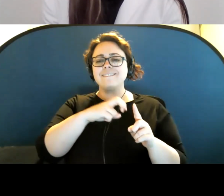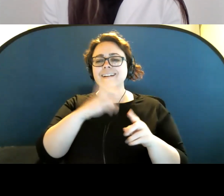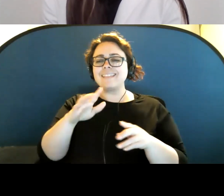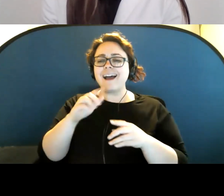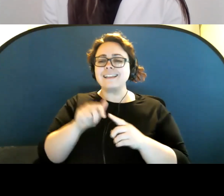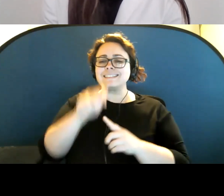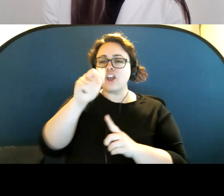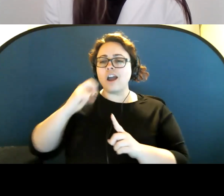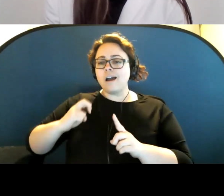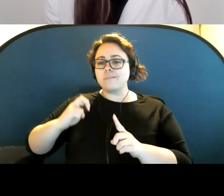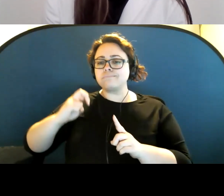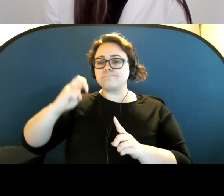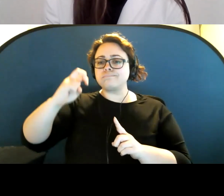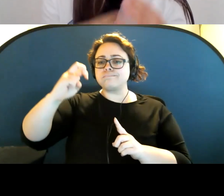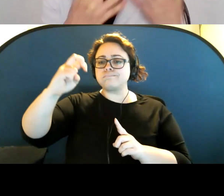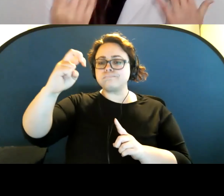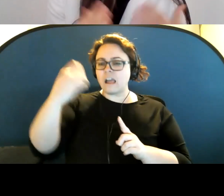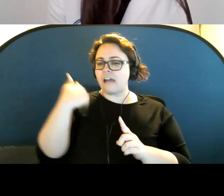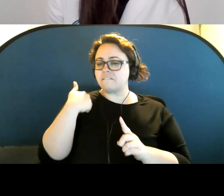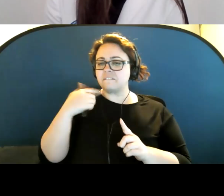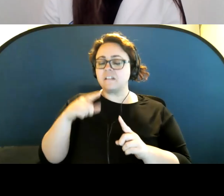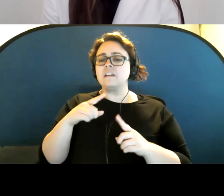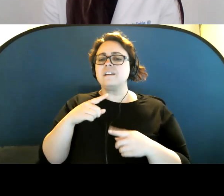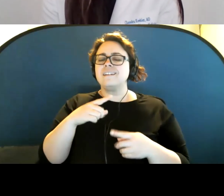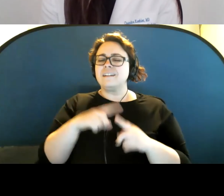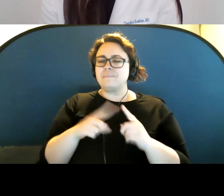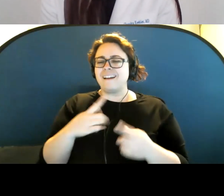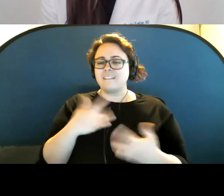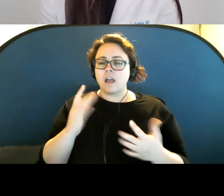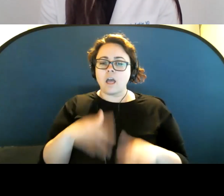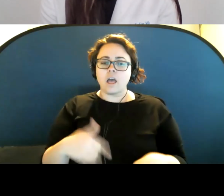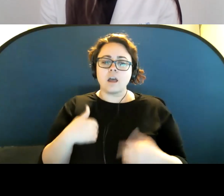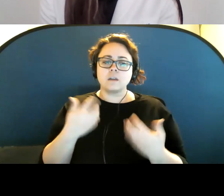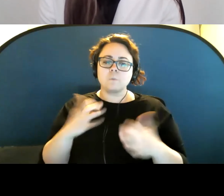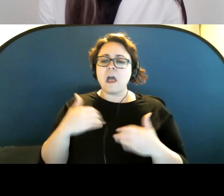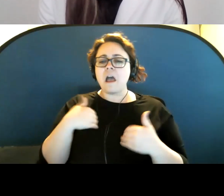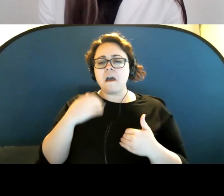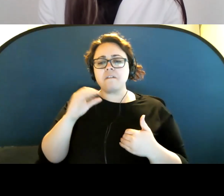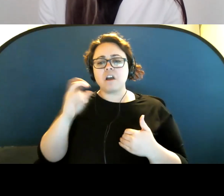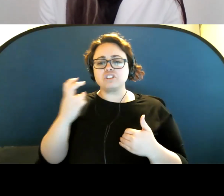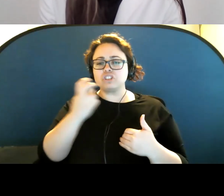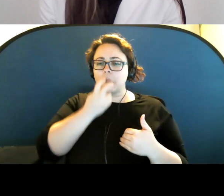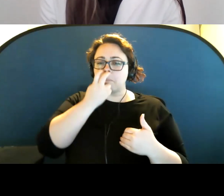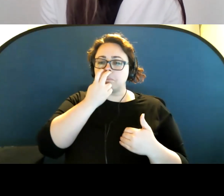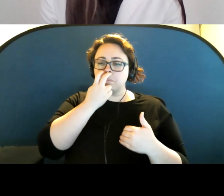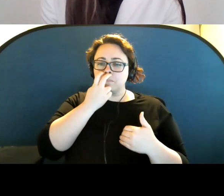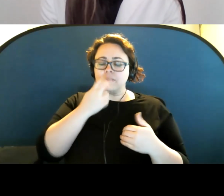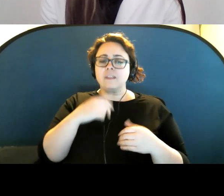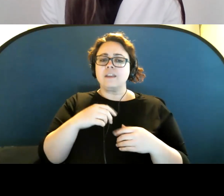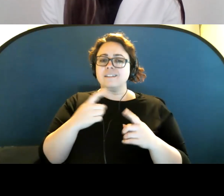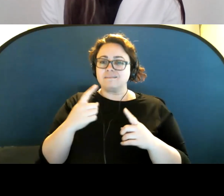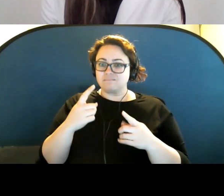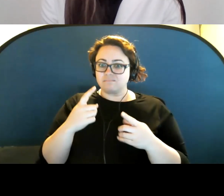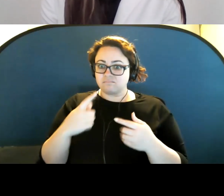hassle, and he didn't really feel like doing it. He had oxygen and everything. So he's spending weeks at a time upstairs in